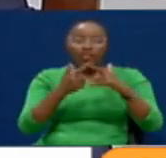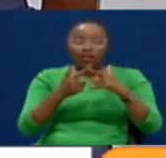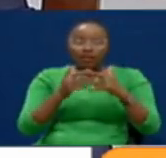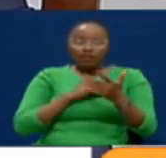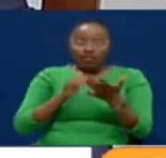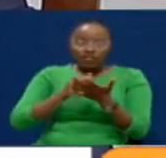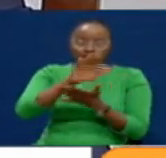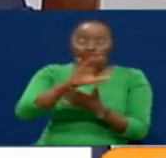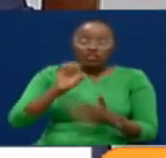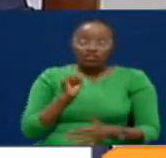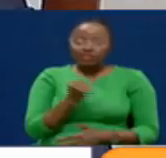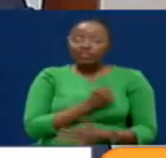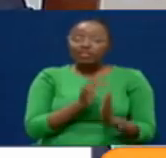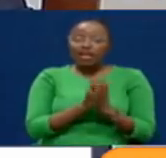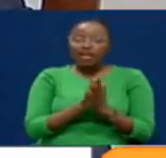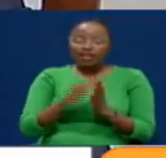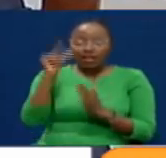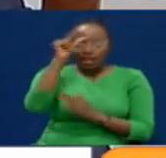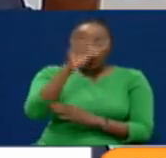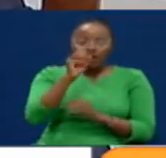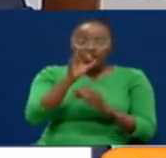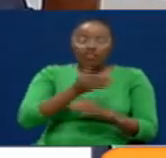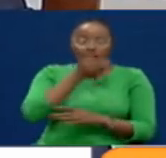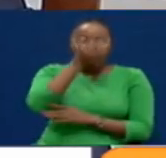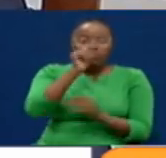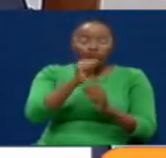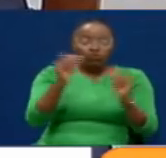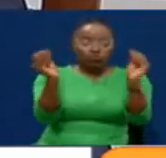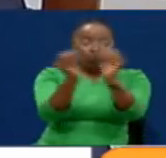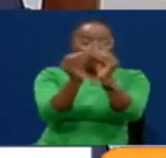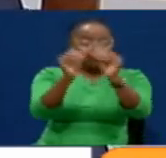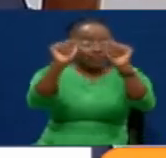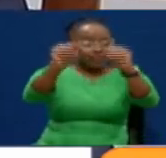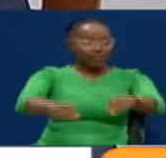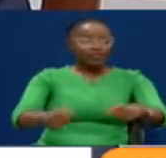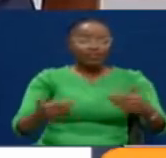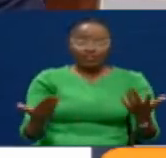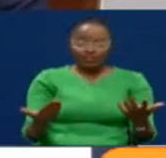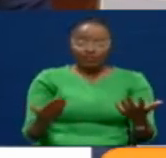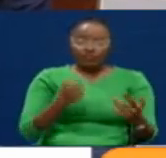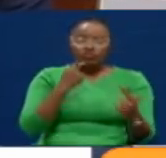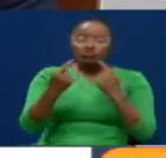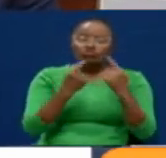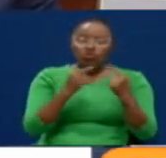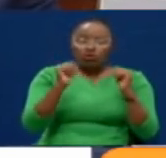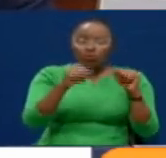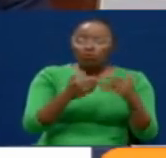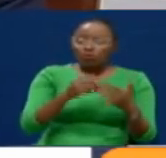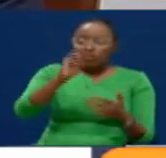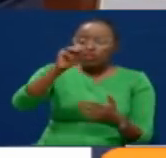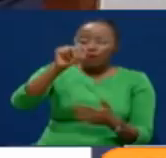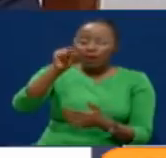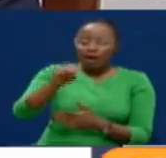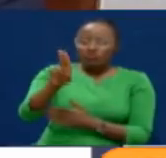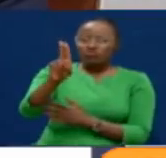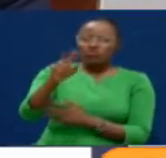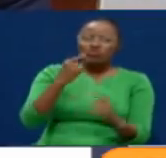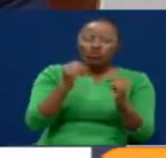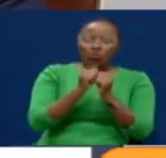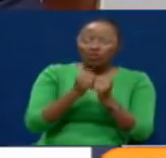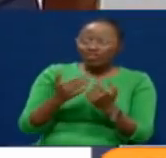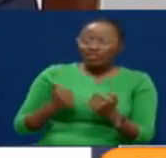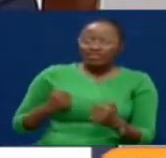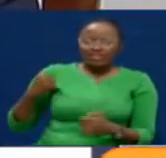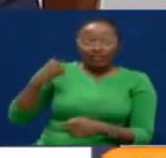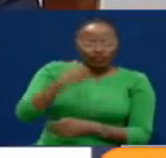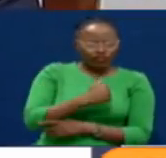your senator or to your governor, and if they pick it up, you can meet them. You can talk to Manu Chandaria. Yeah. You know, you can talk to Jeff Koinange,